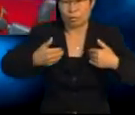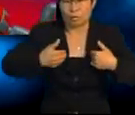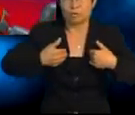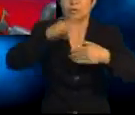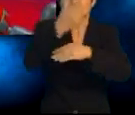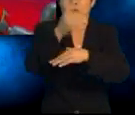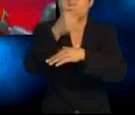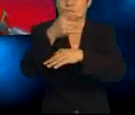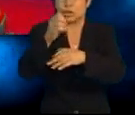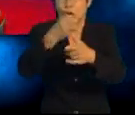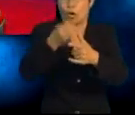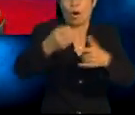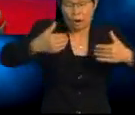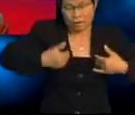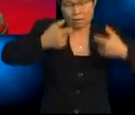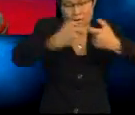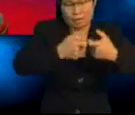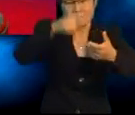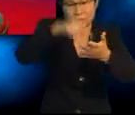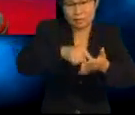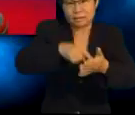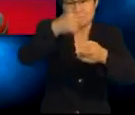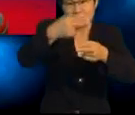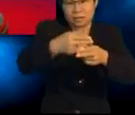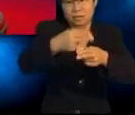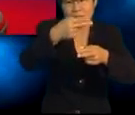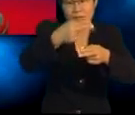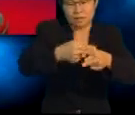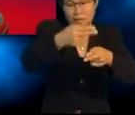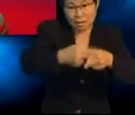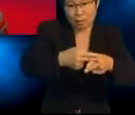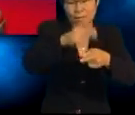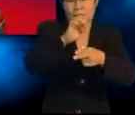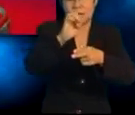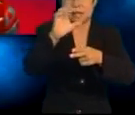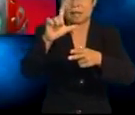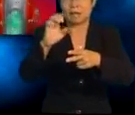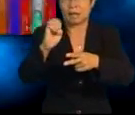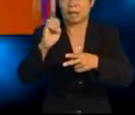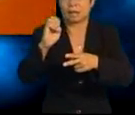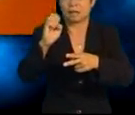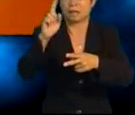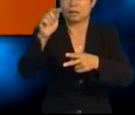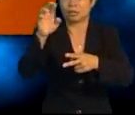be charged or electrified. This is known as electrostatics.